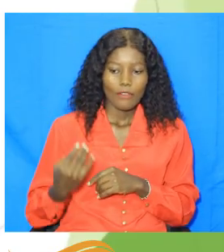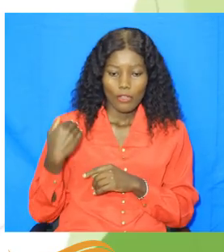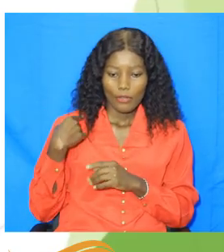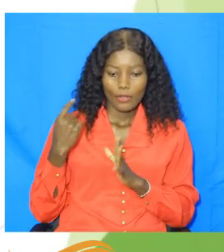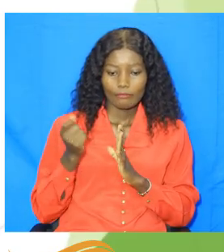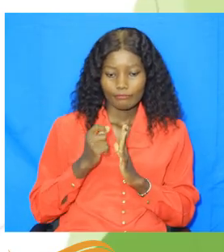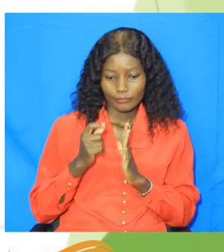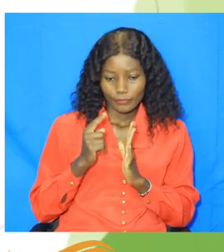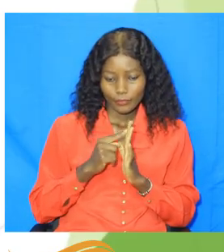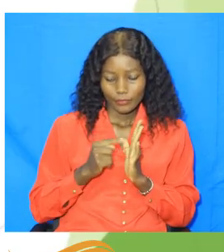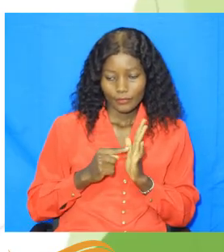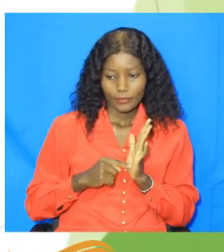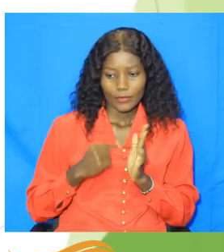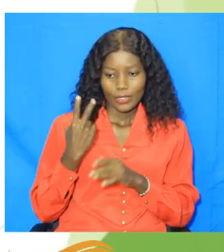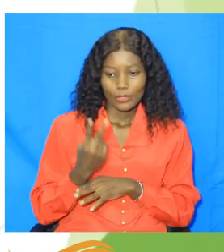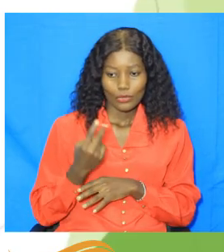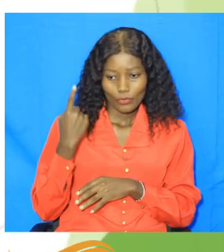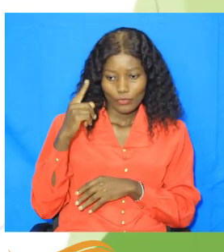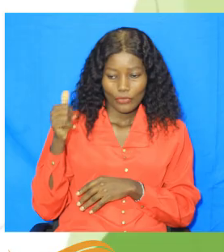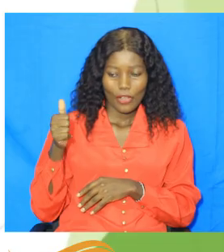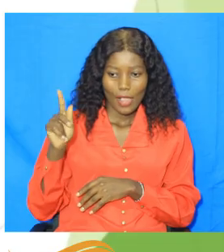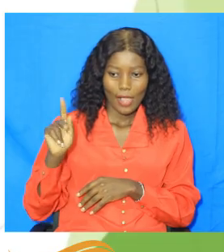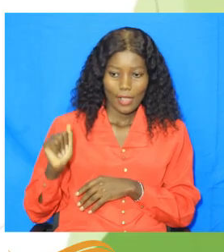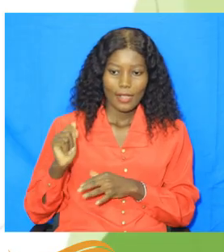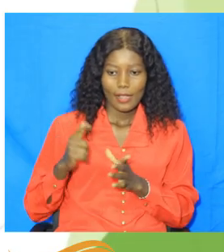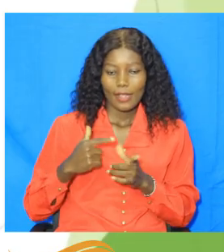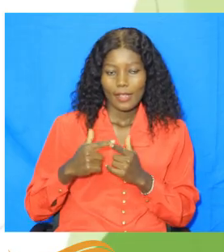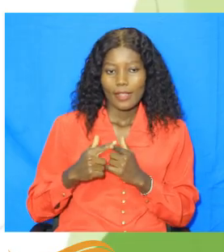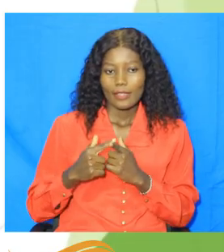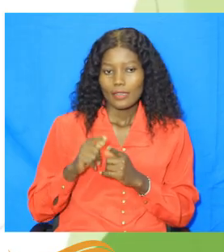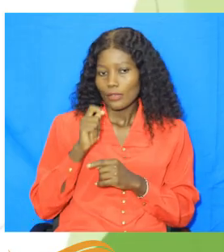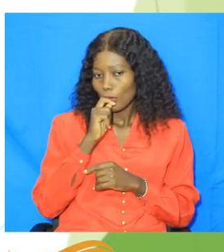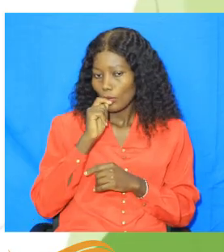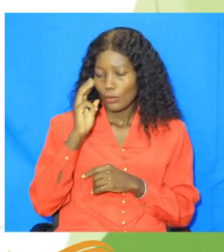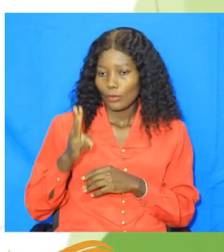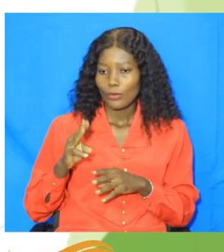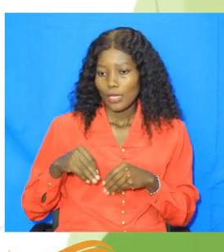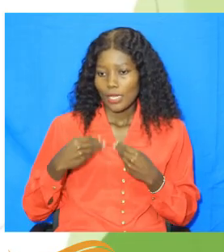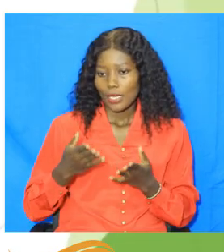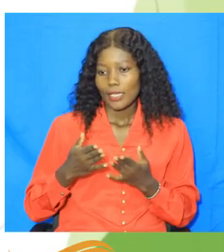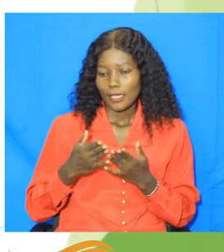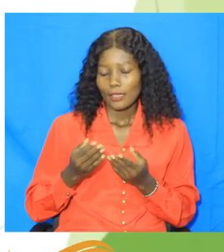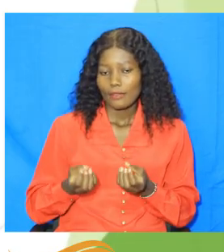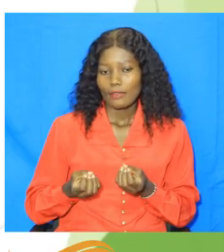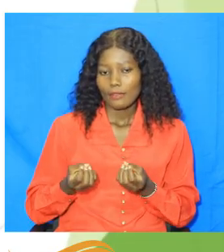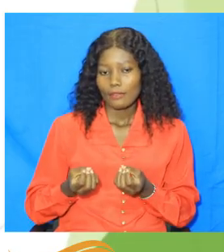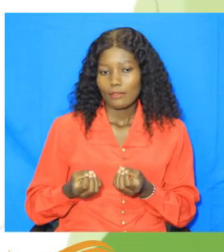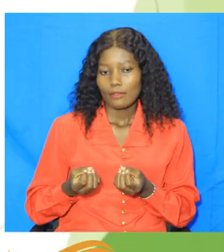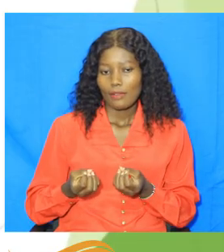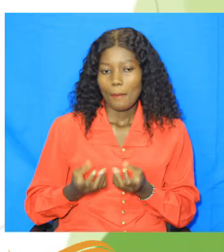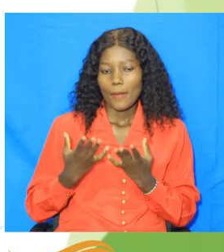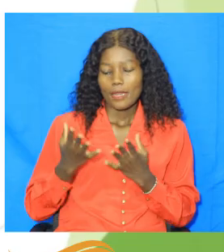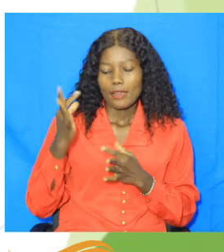indicated 2 points for Aka, the referee will give the majority of the